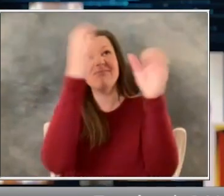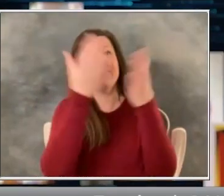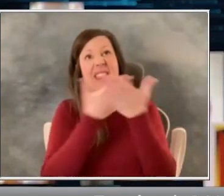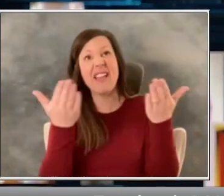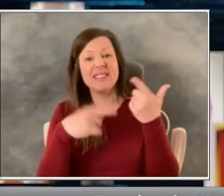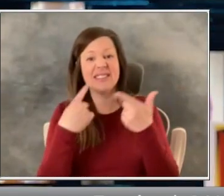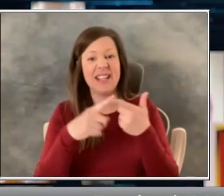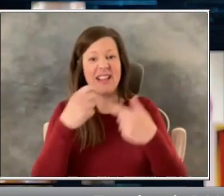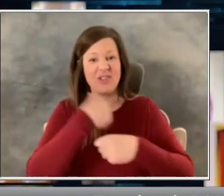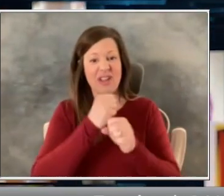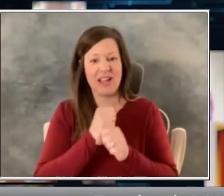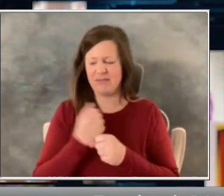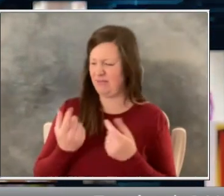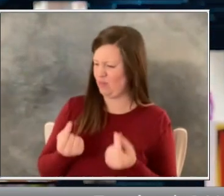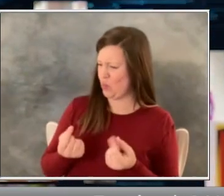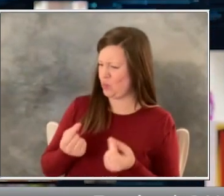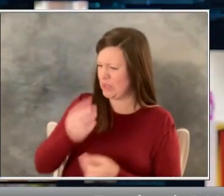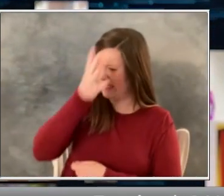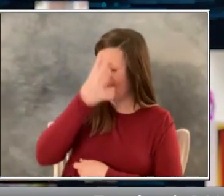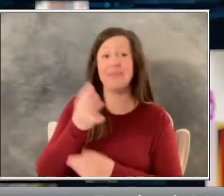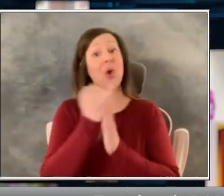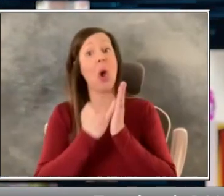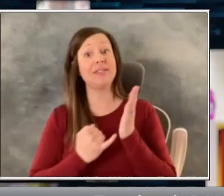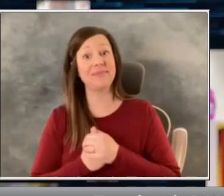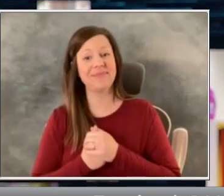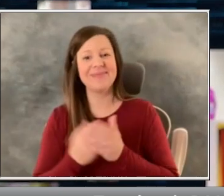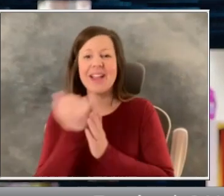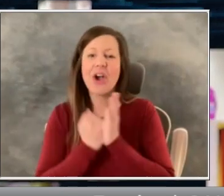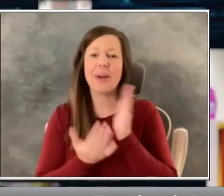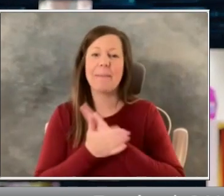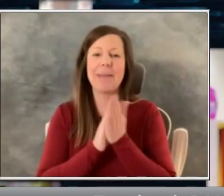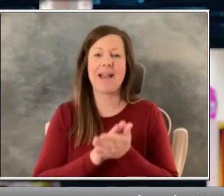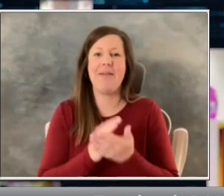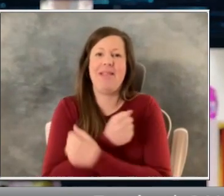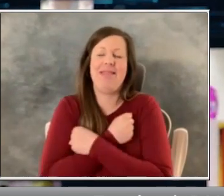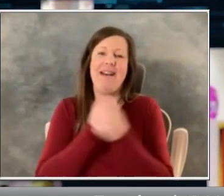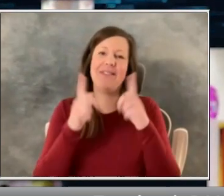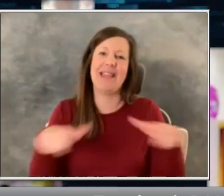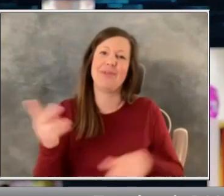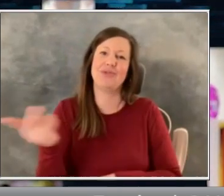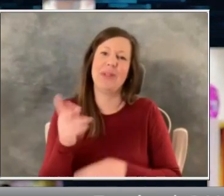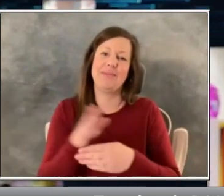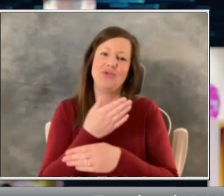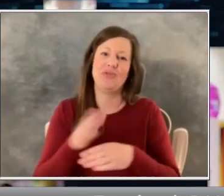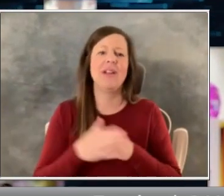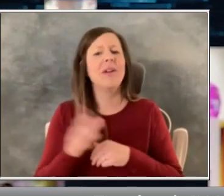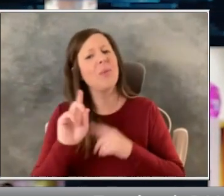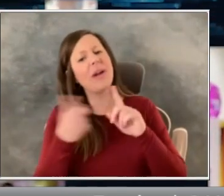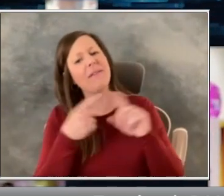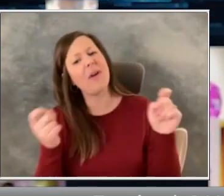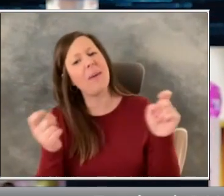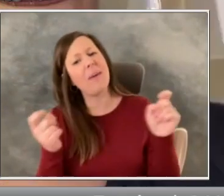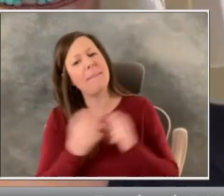Art. Art has become one of the love languages Carlos and his dad share together. Where'd it come from? My brain, it